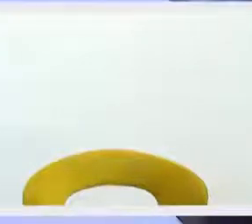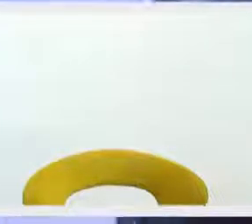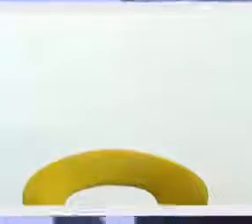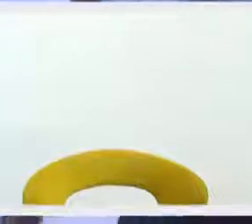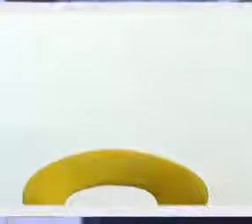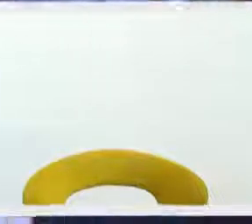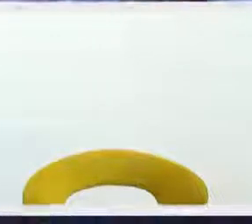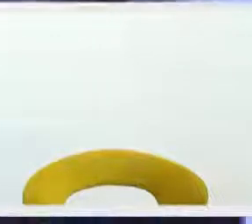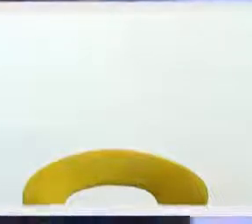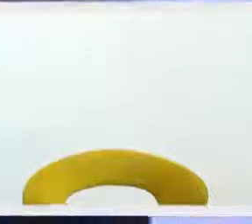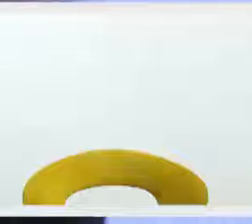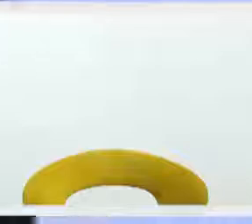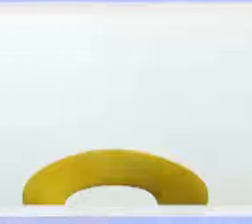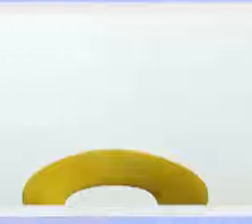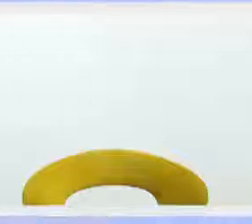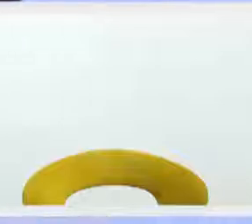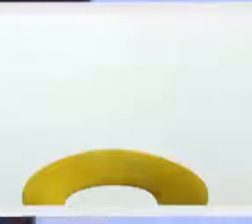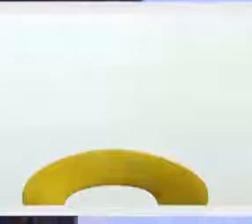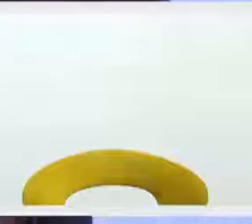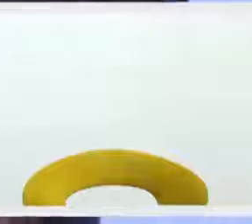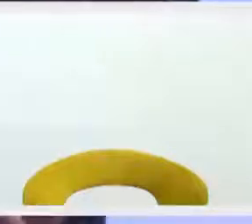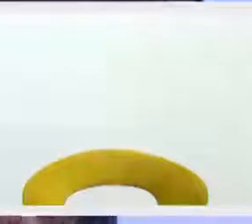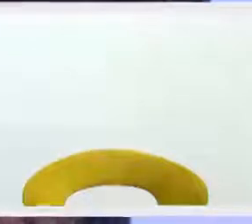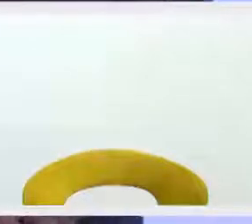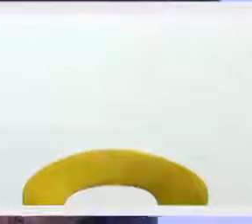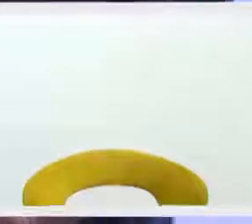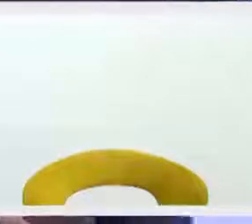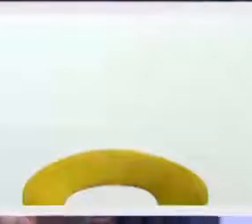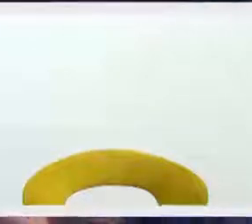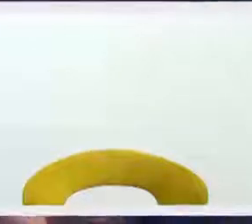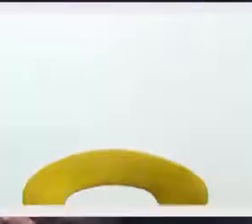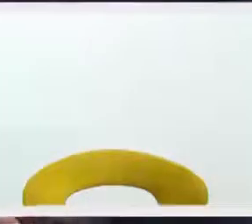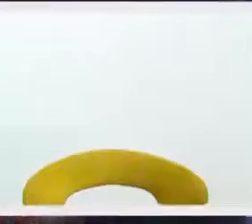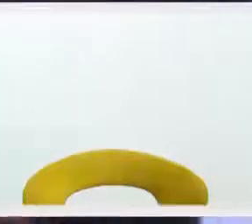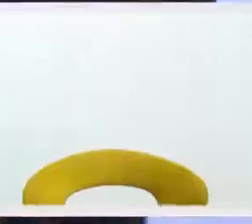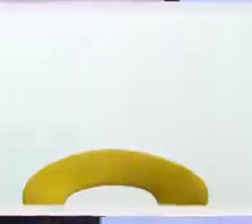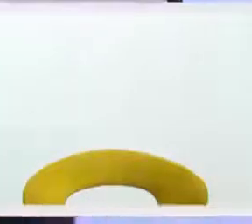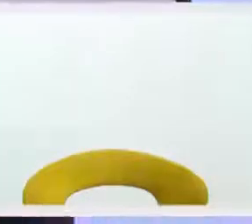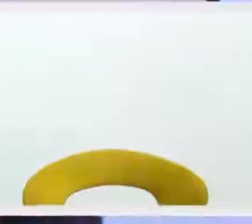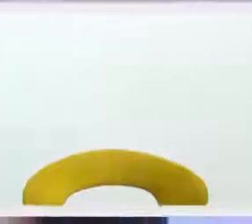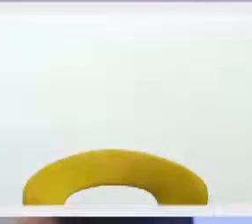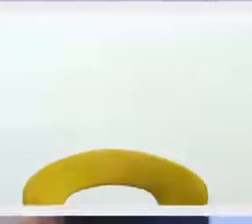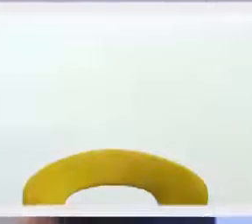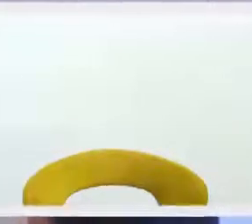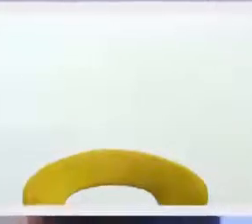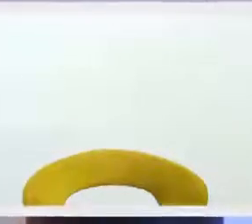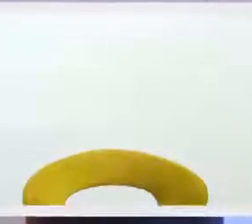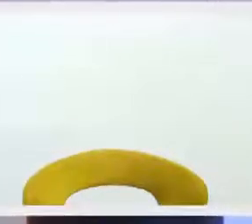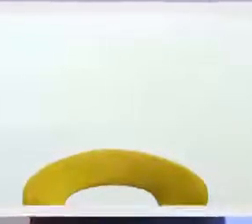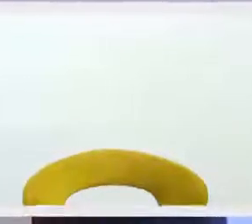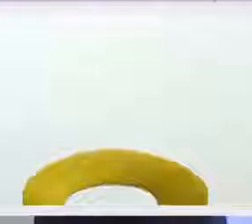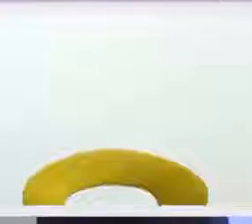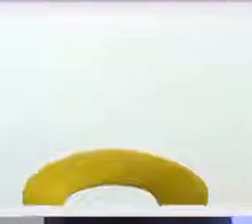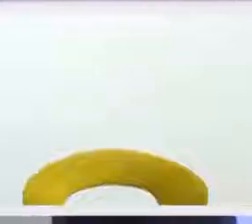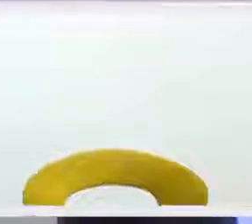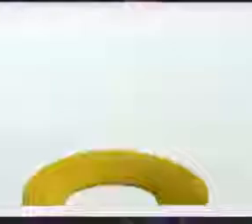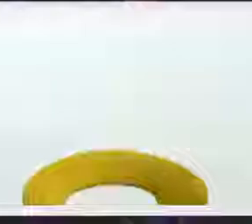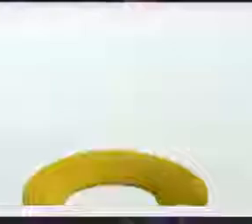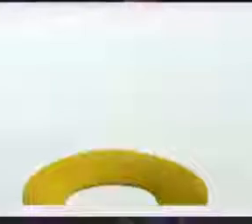know a few words. Karibu. That's pretty much it. So what I'm going to do right now is I'm going to play a YouTube